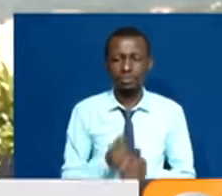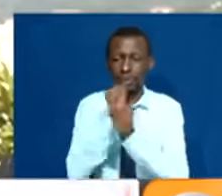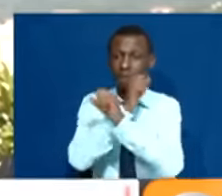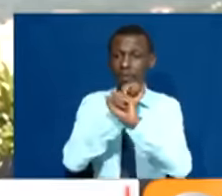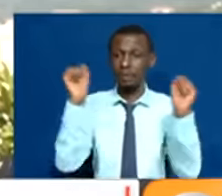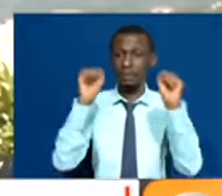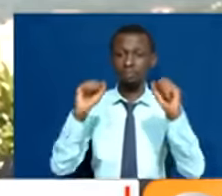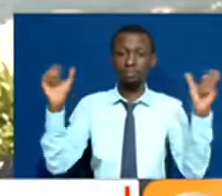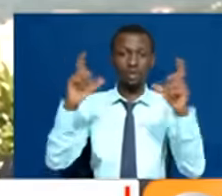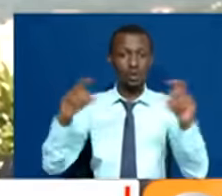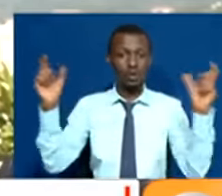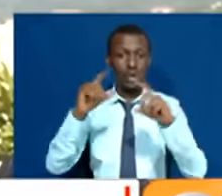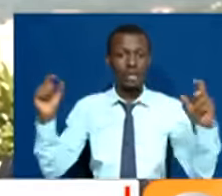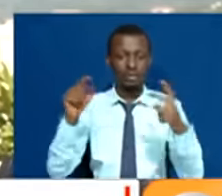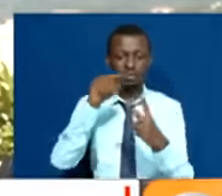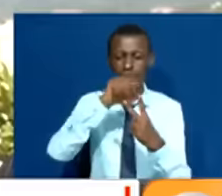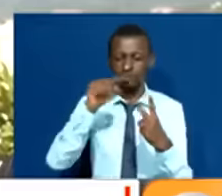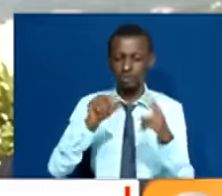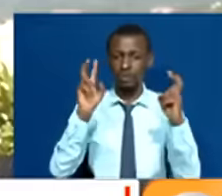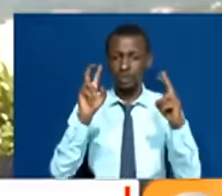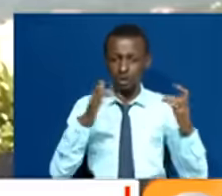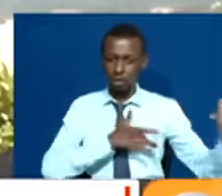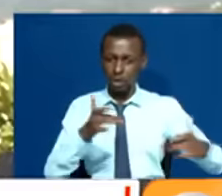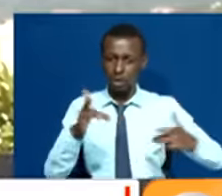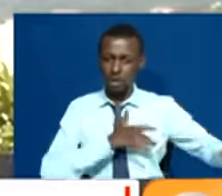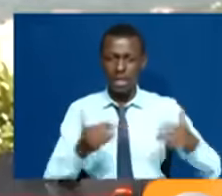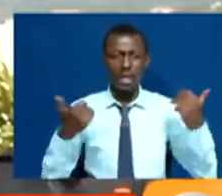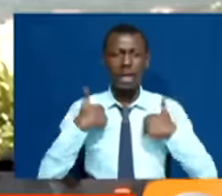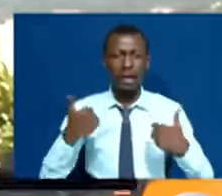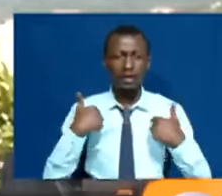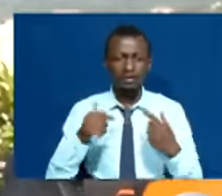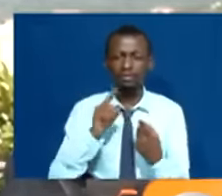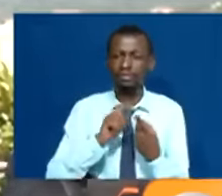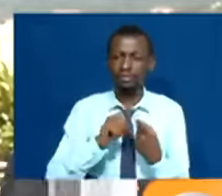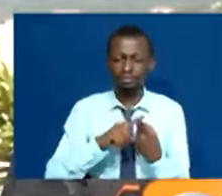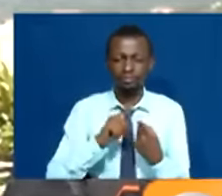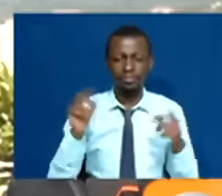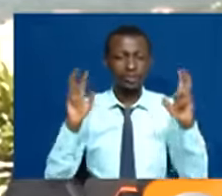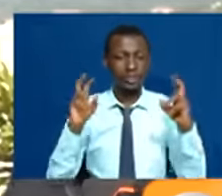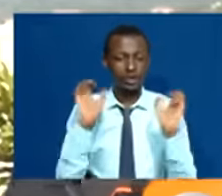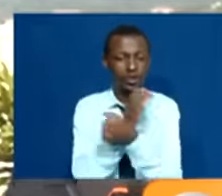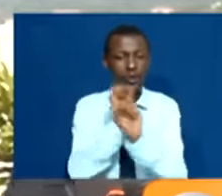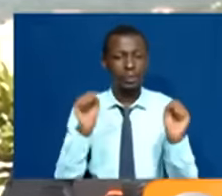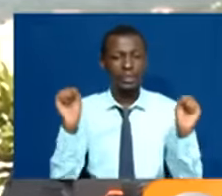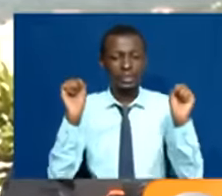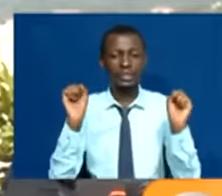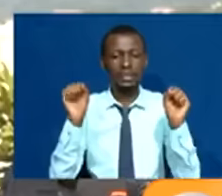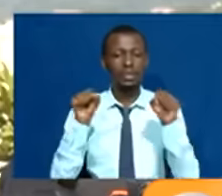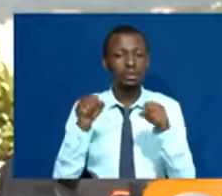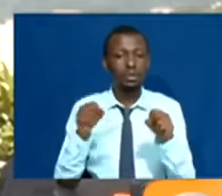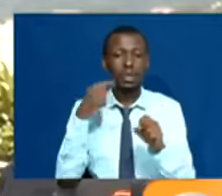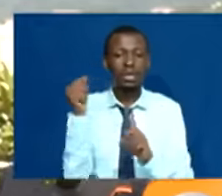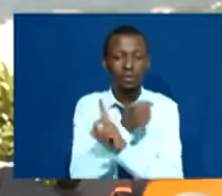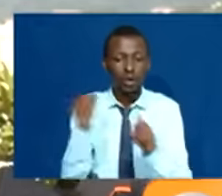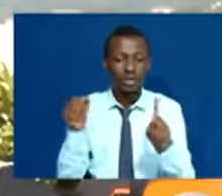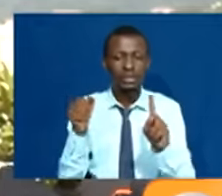concerned. The first issue was that the president was threatening violence